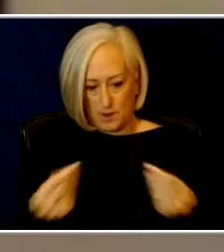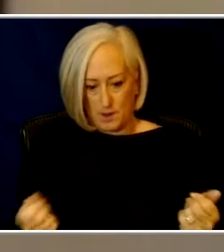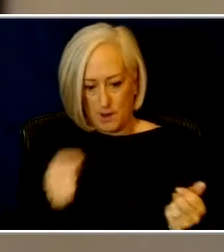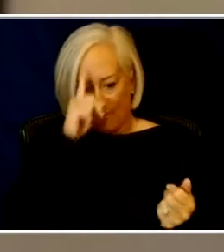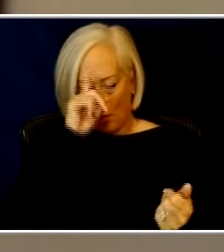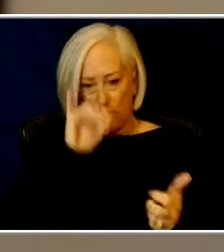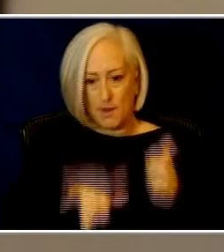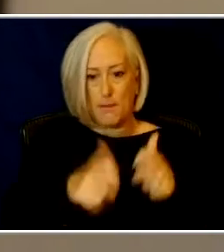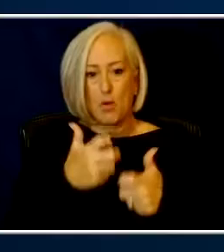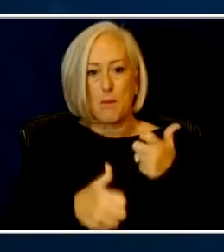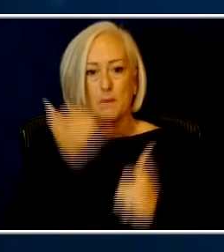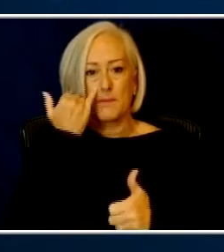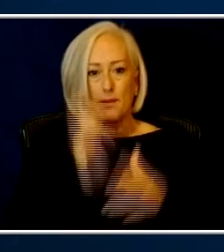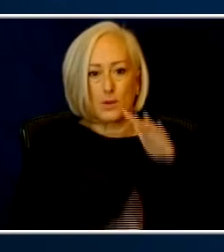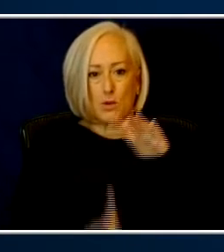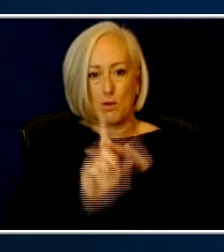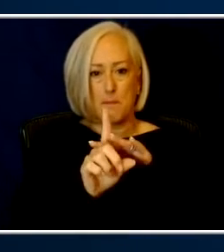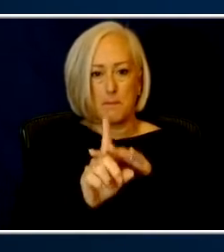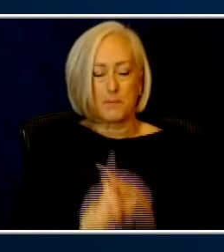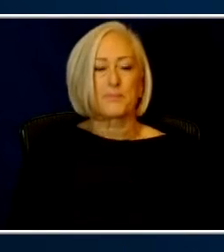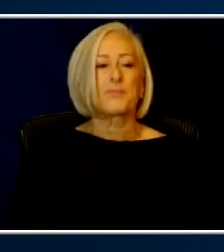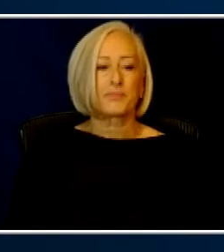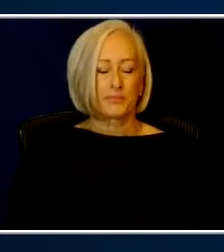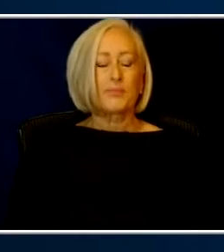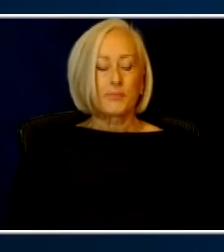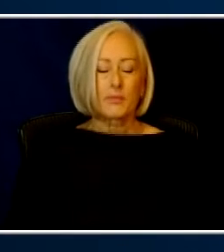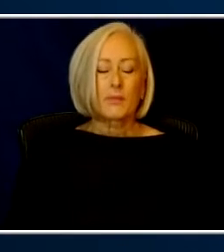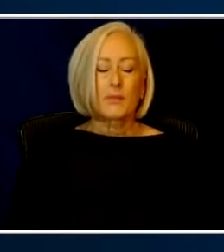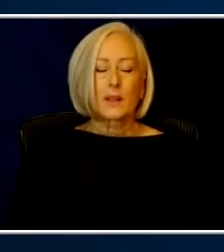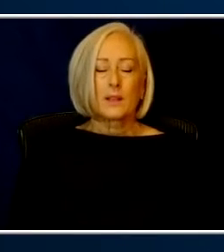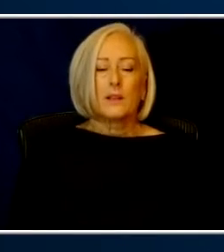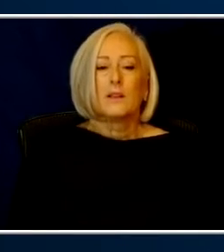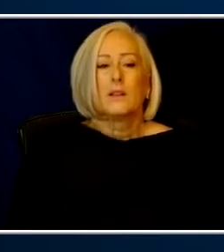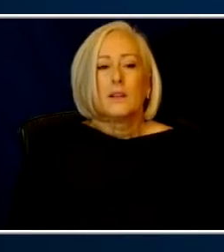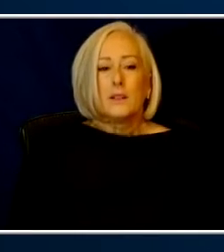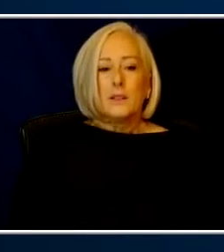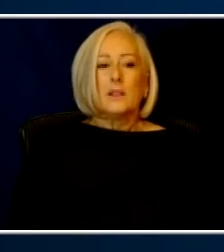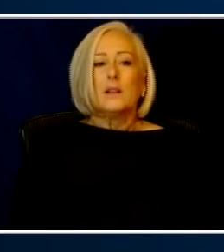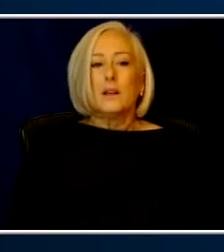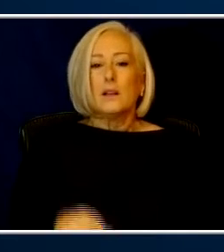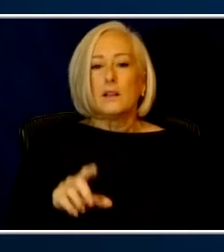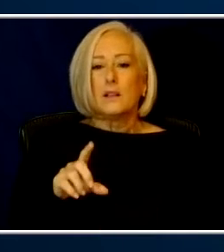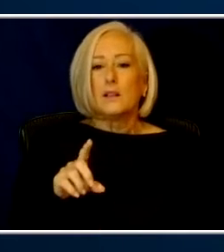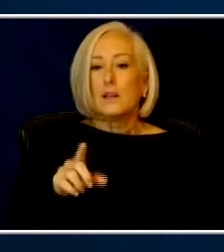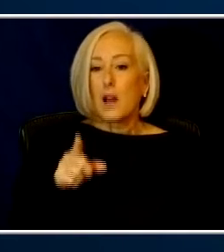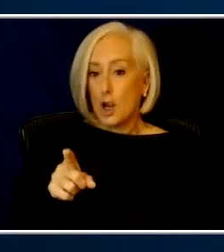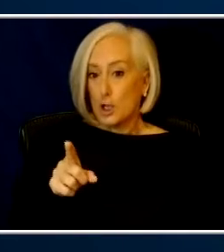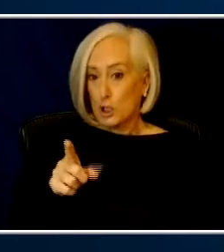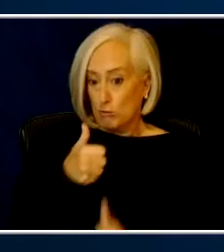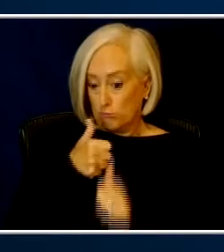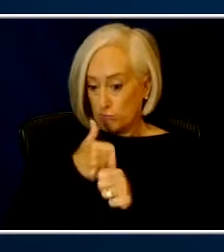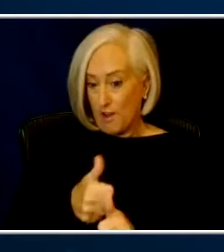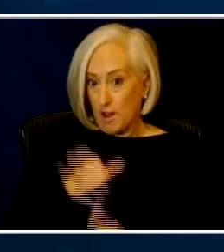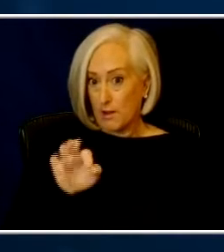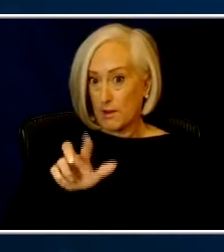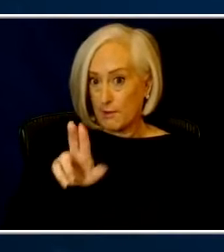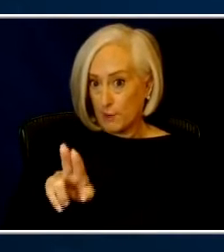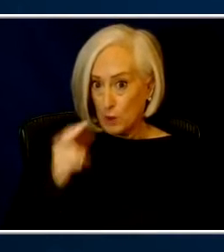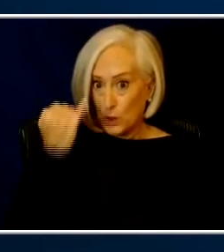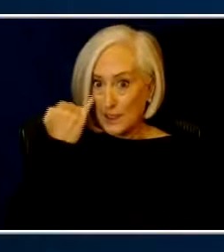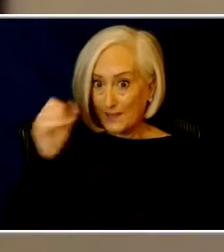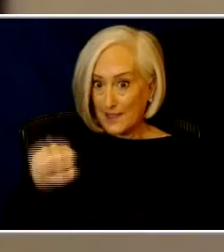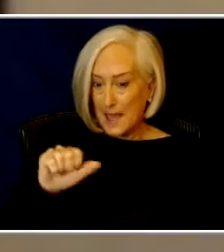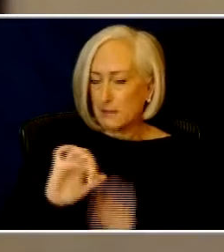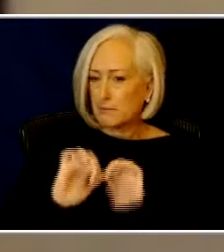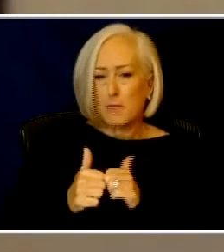they come. Wow. So, Dr. Motient, are you tracking the flu in the region? And if so, how are we doing? You